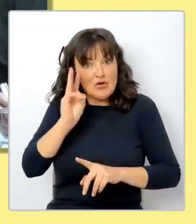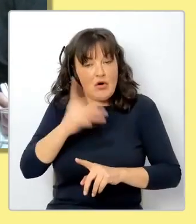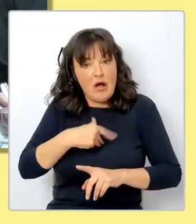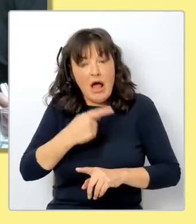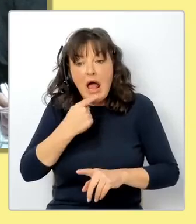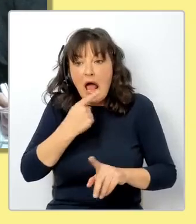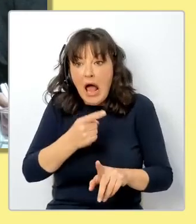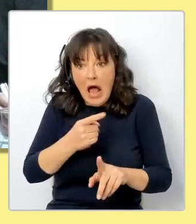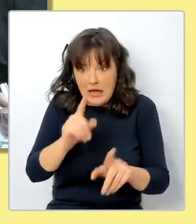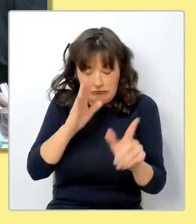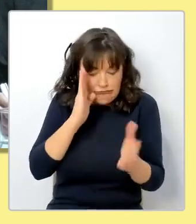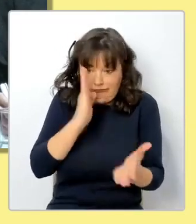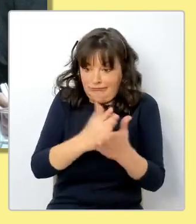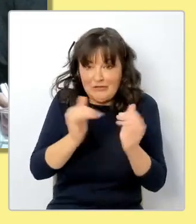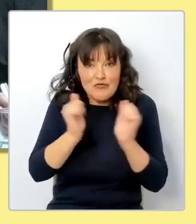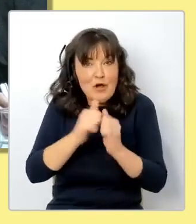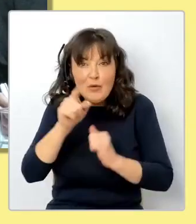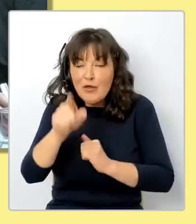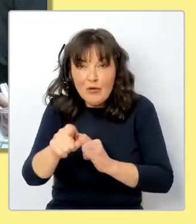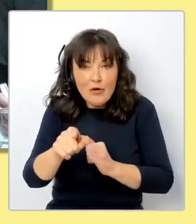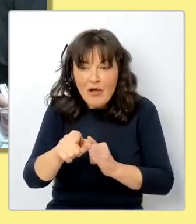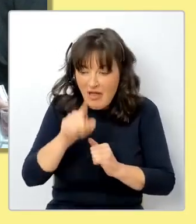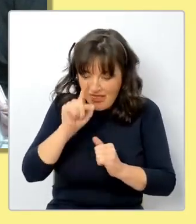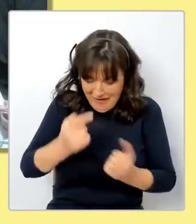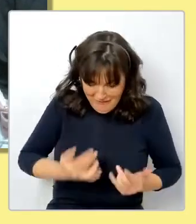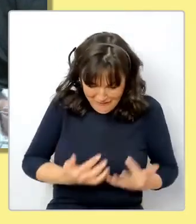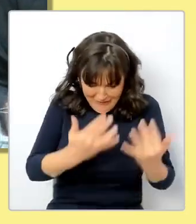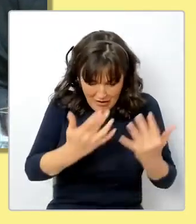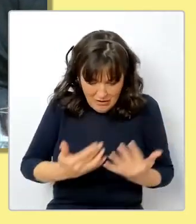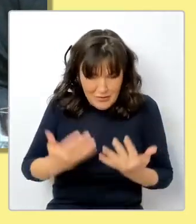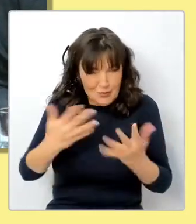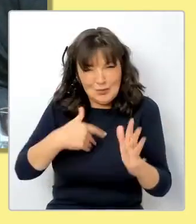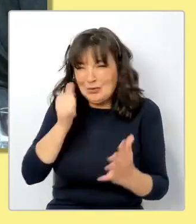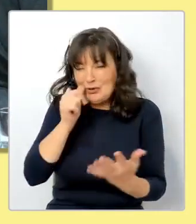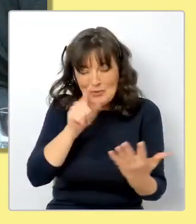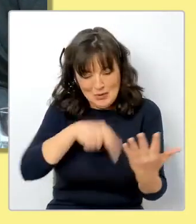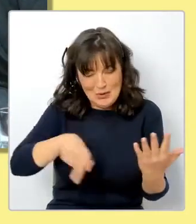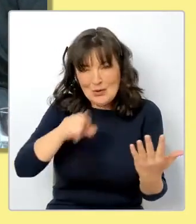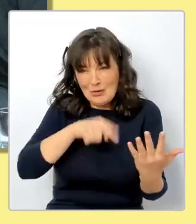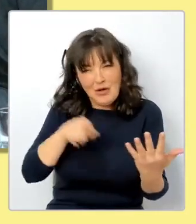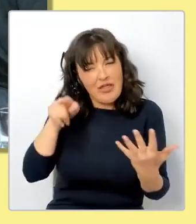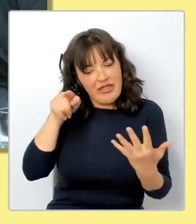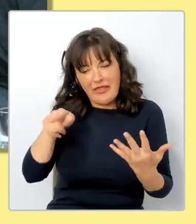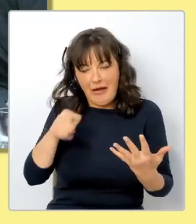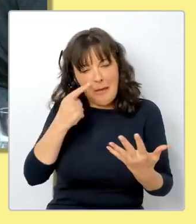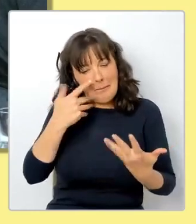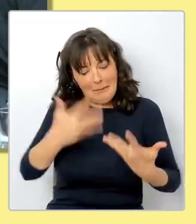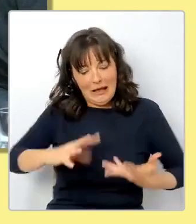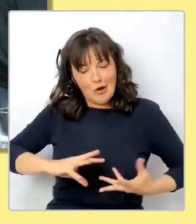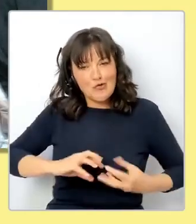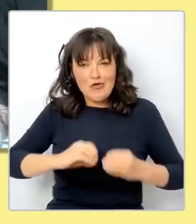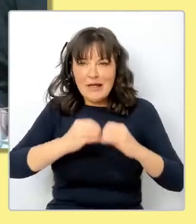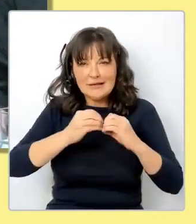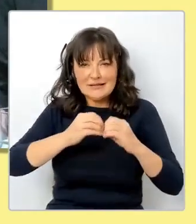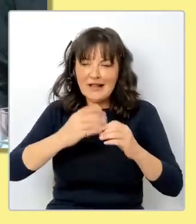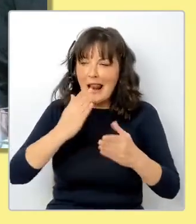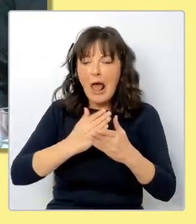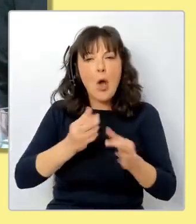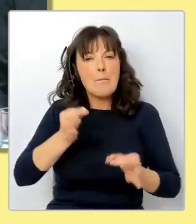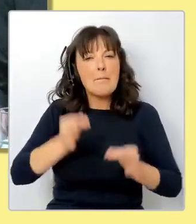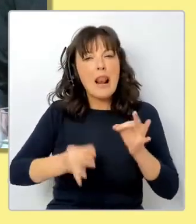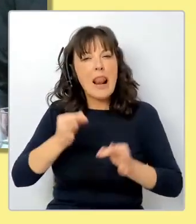with you. We are being these figures, and we know that the GERS was set up as a political tool